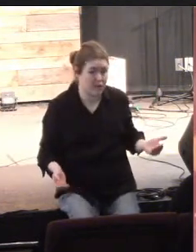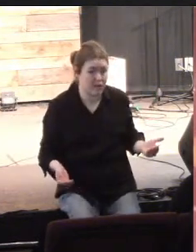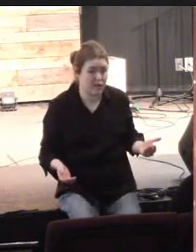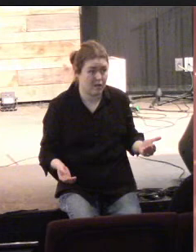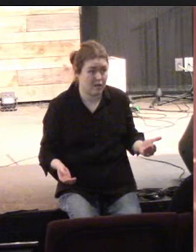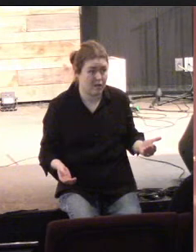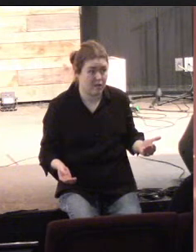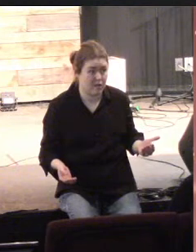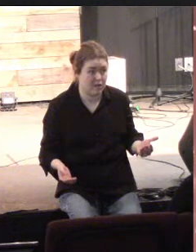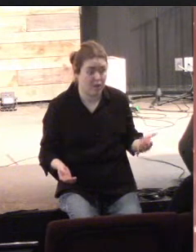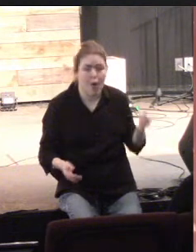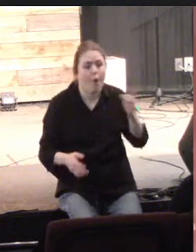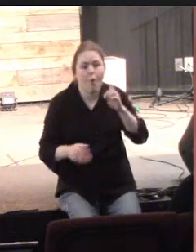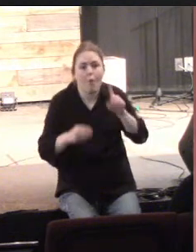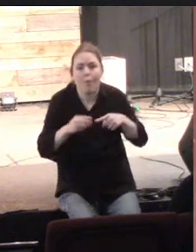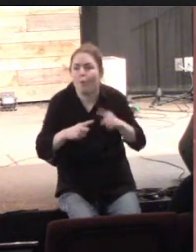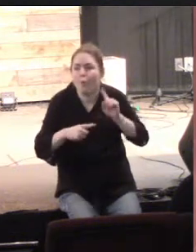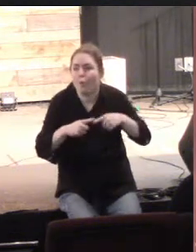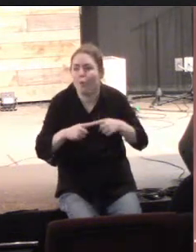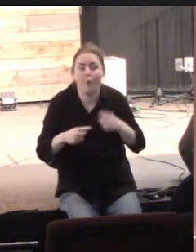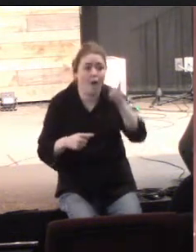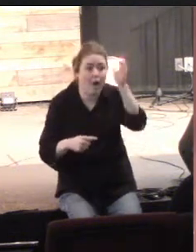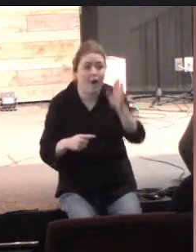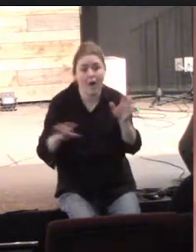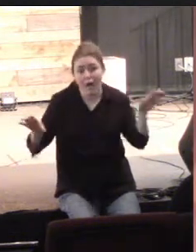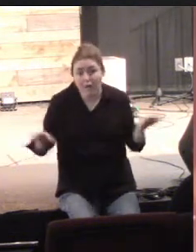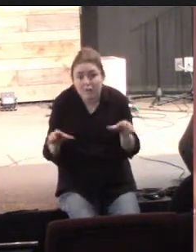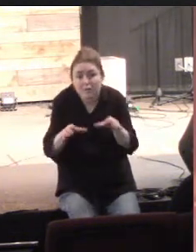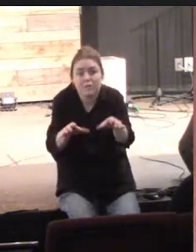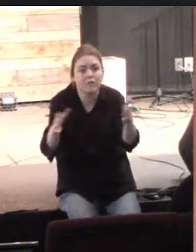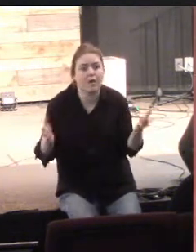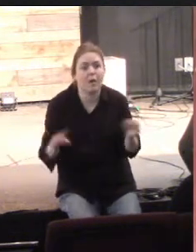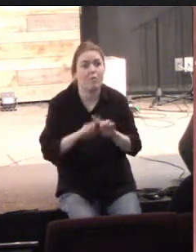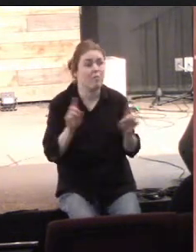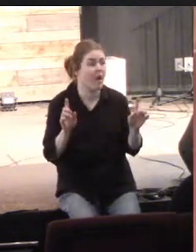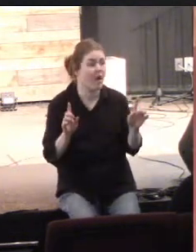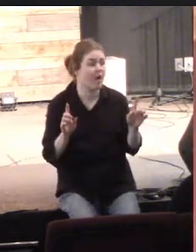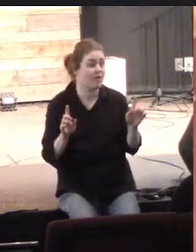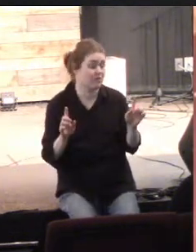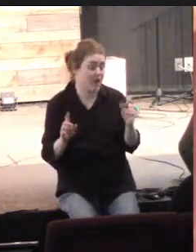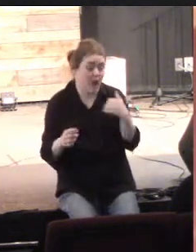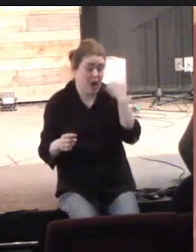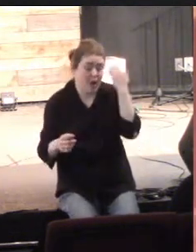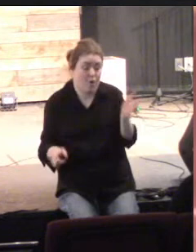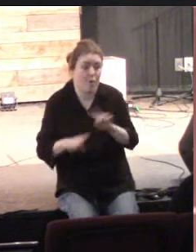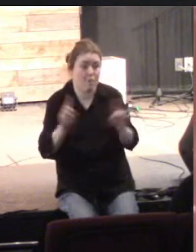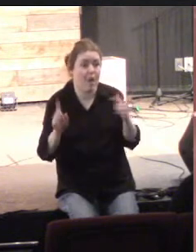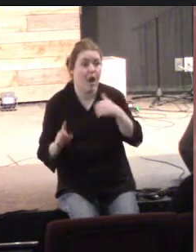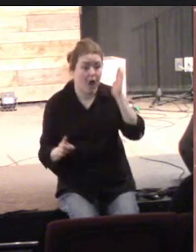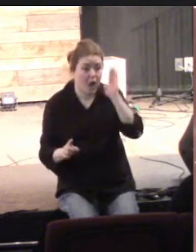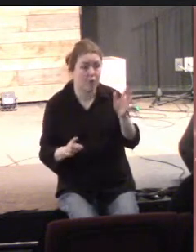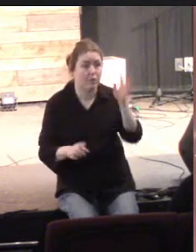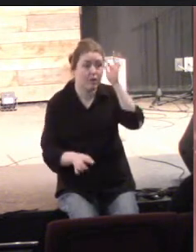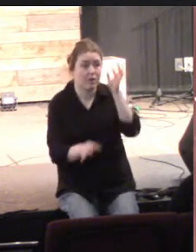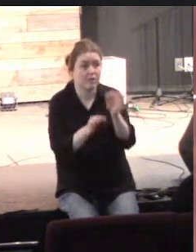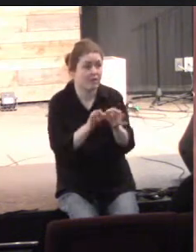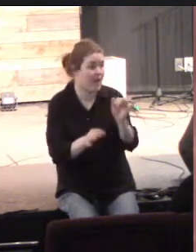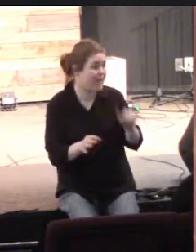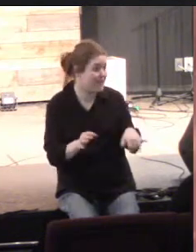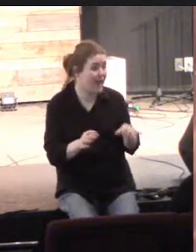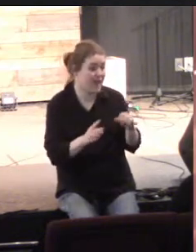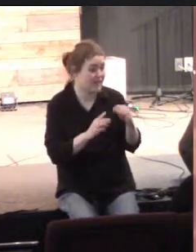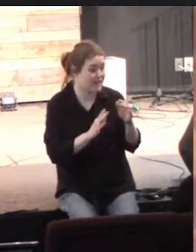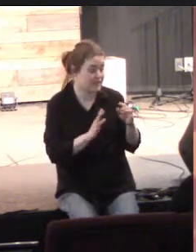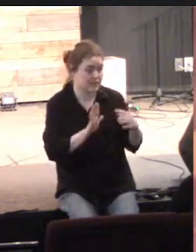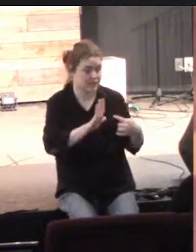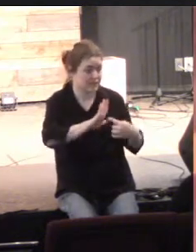When's God going to do that? I don't know. But I will be faithful. That is the definition of faith. Amen.